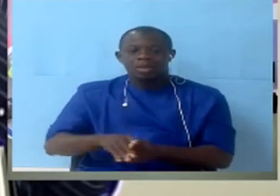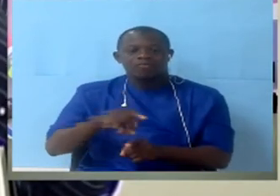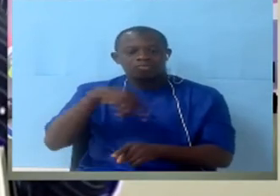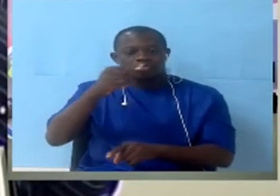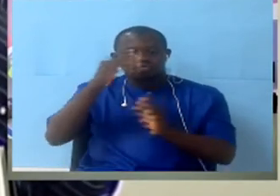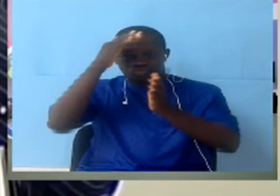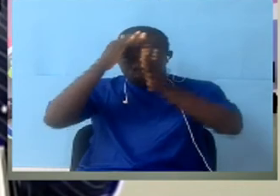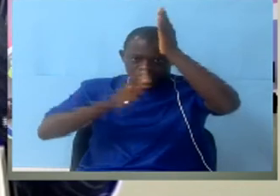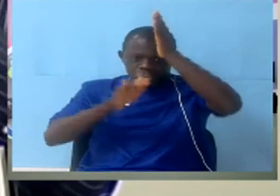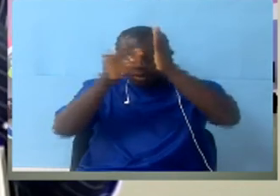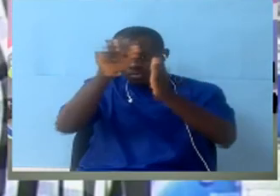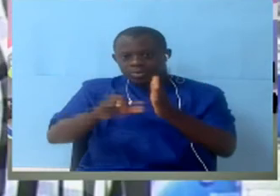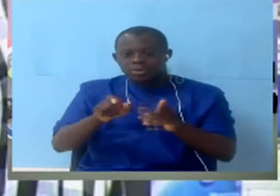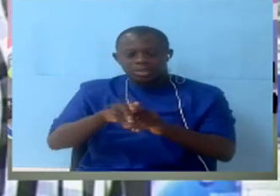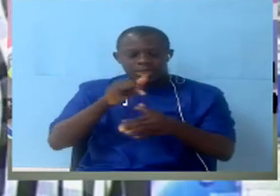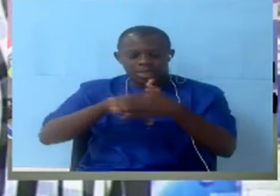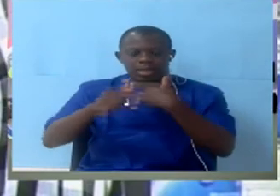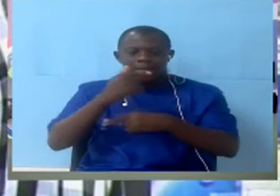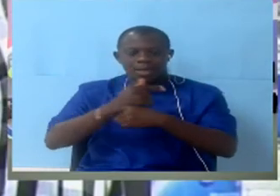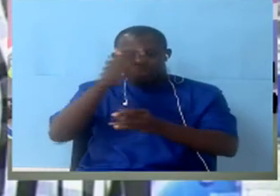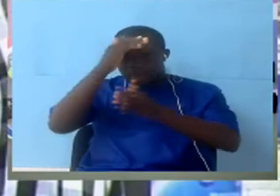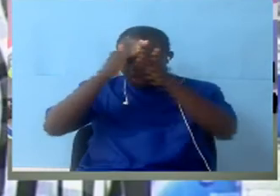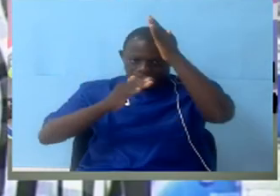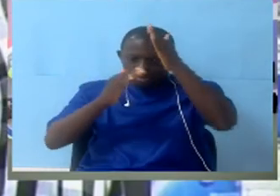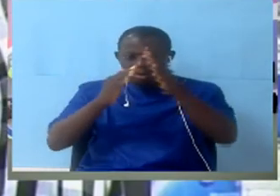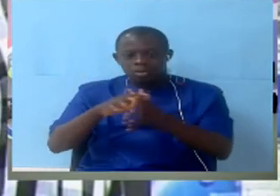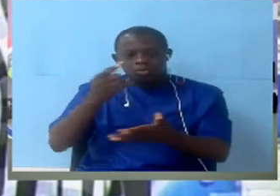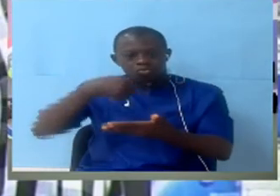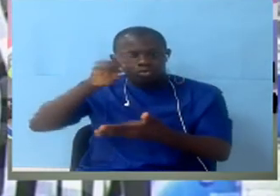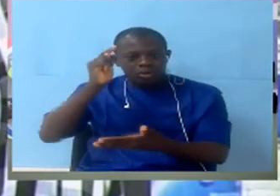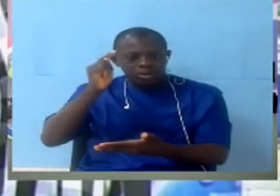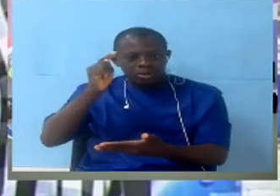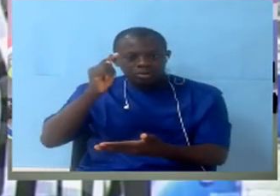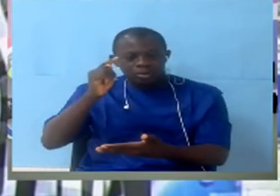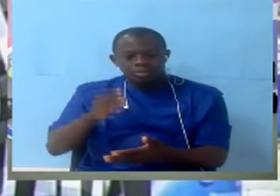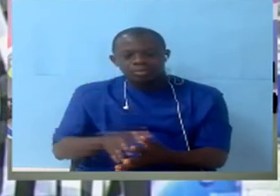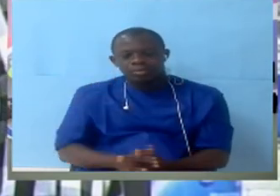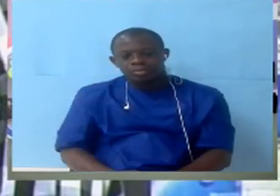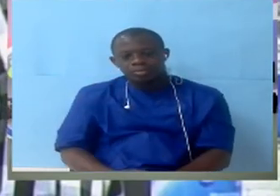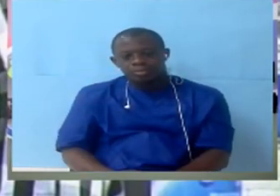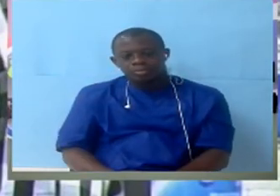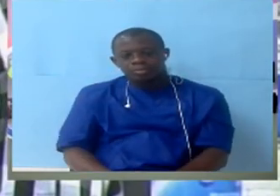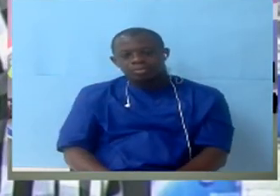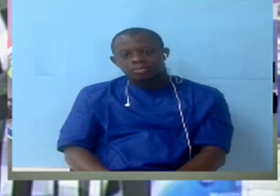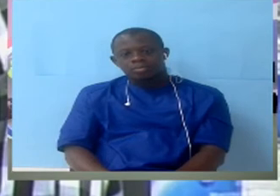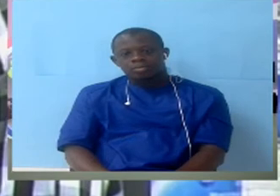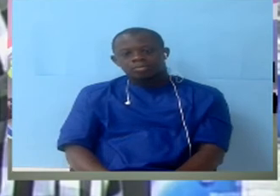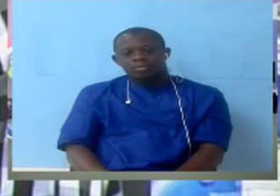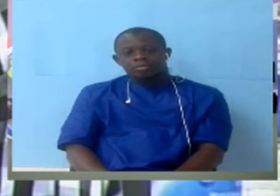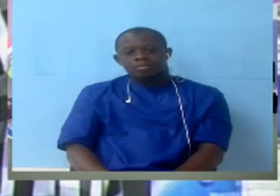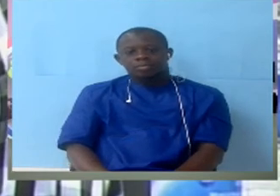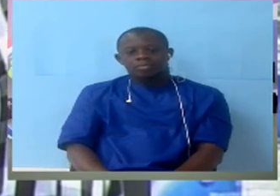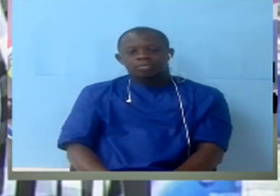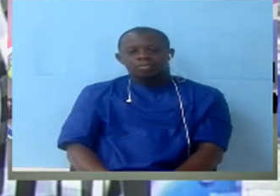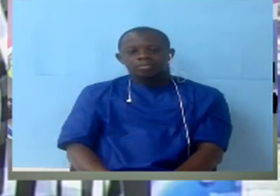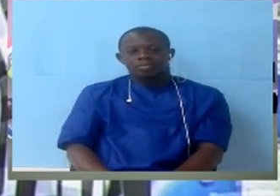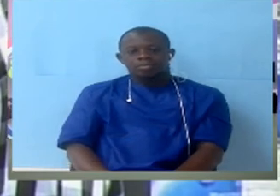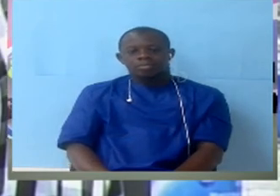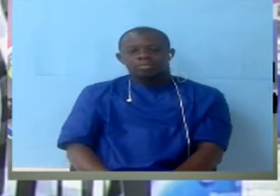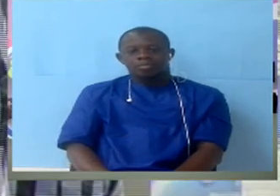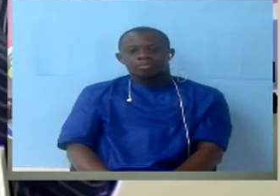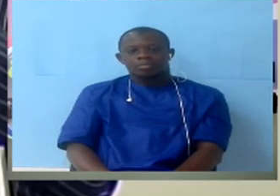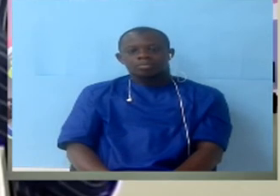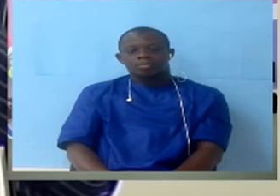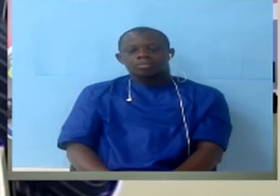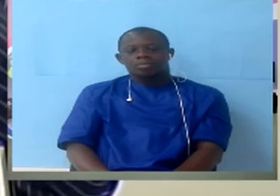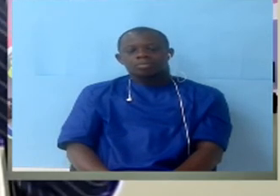soldier. Pour soldier oye. In the army. Soldier kundar. Correct. Tonyafo. Ha, but kulera ka. No. But